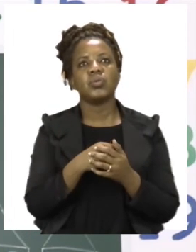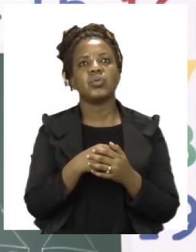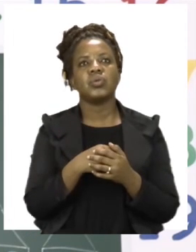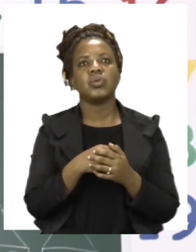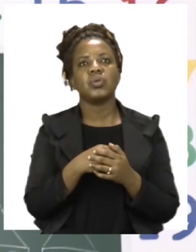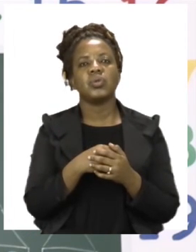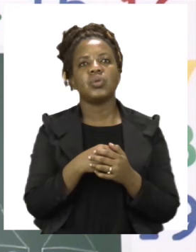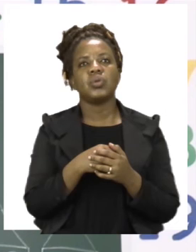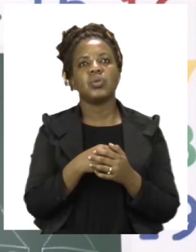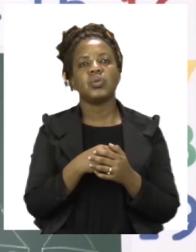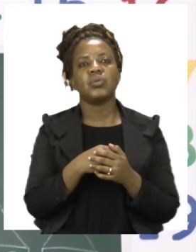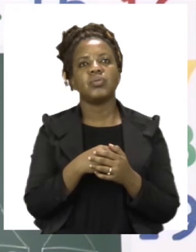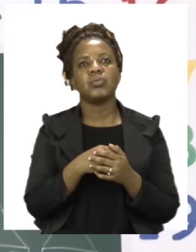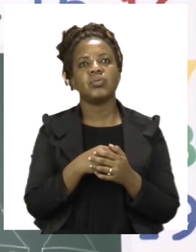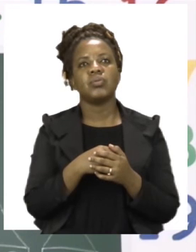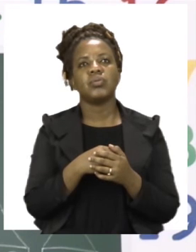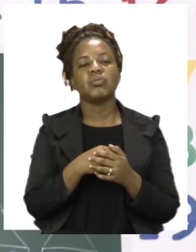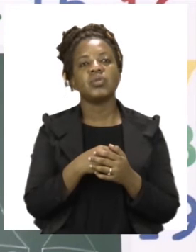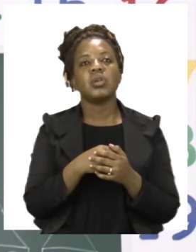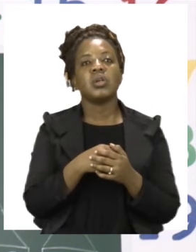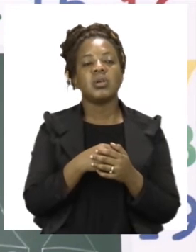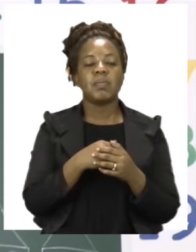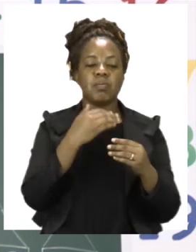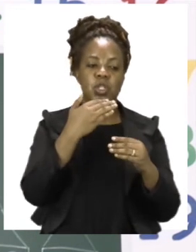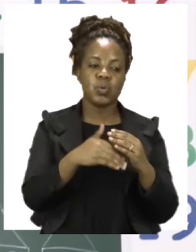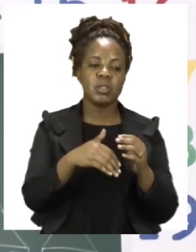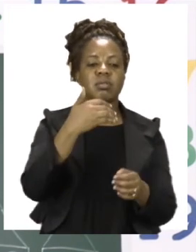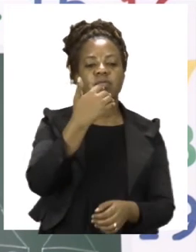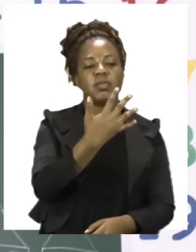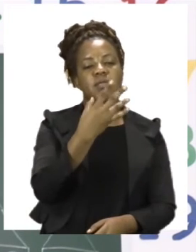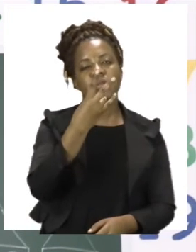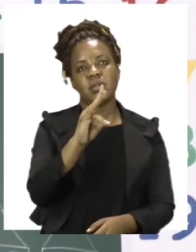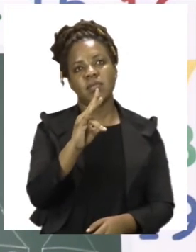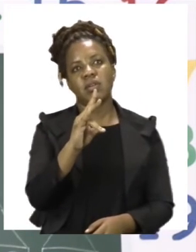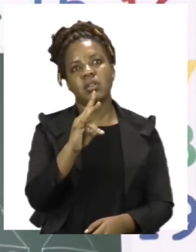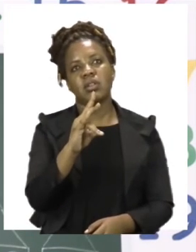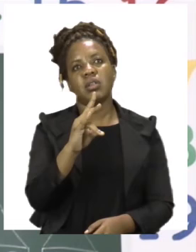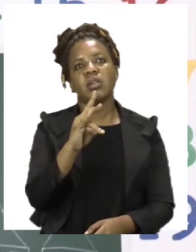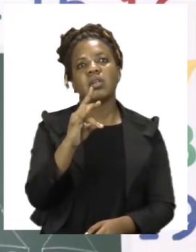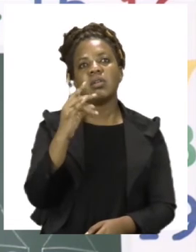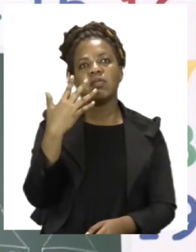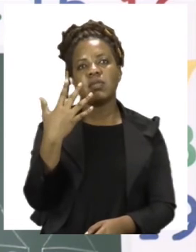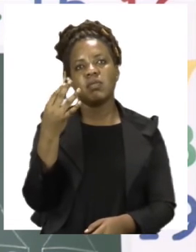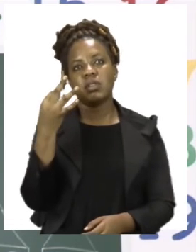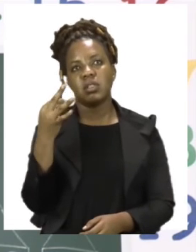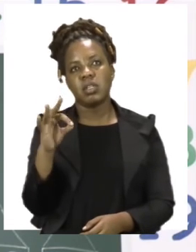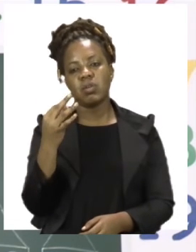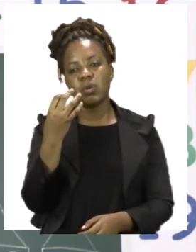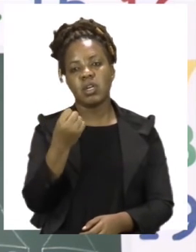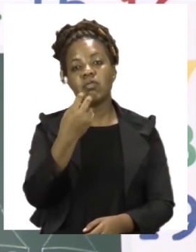hops. So we know that between 57 to 59, there are 2